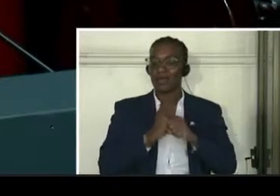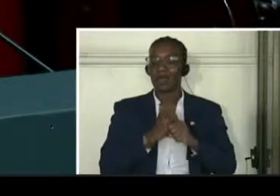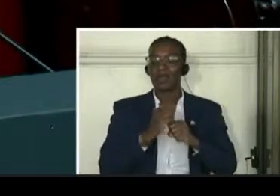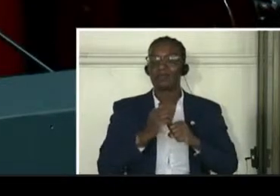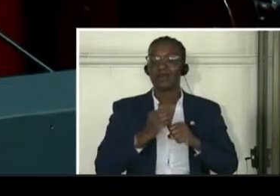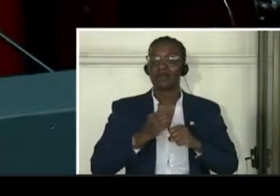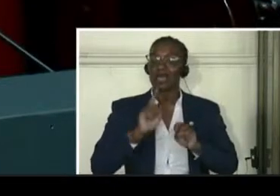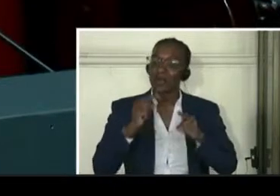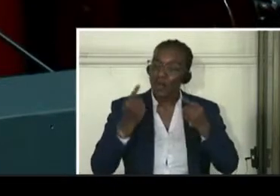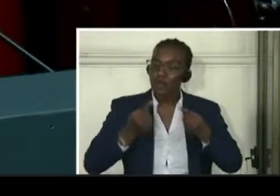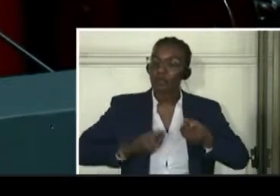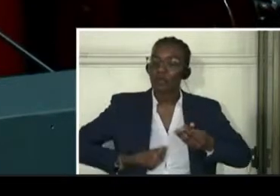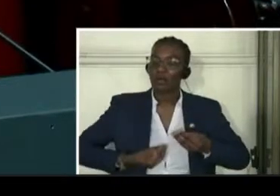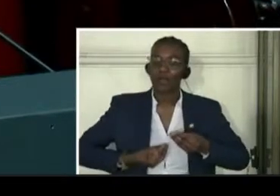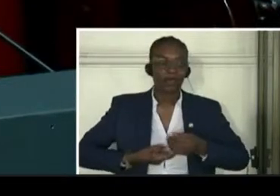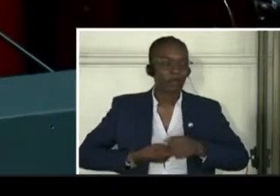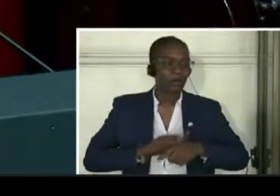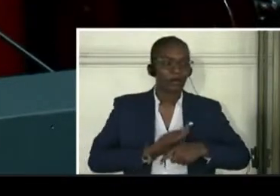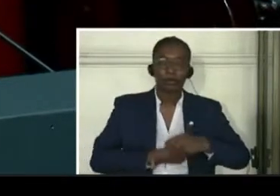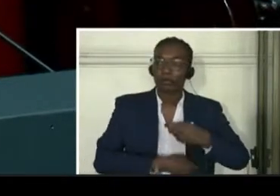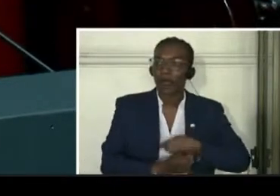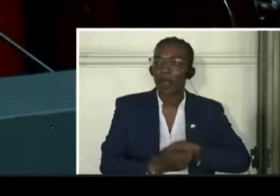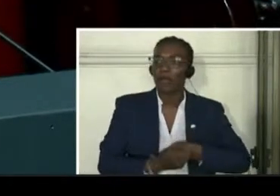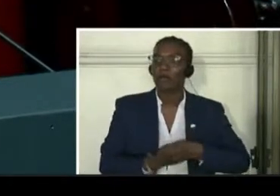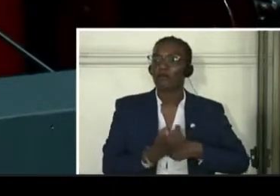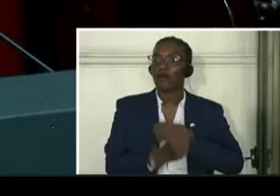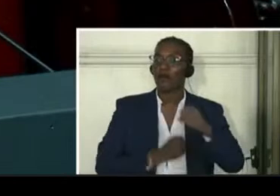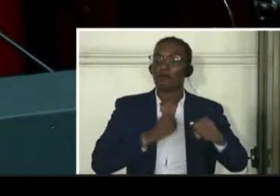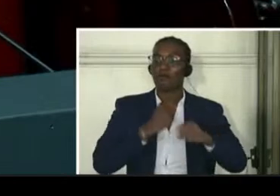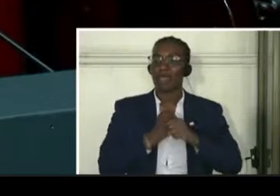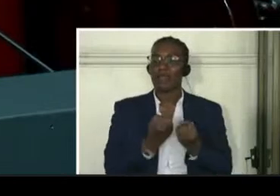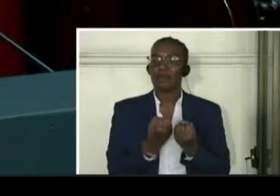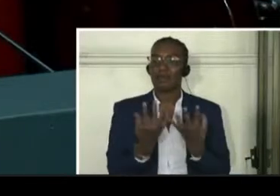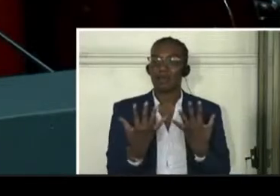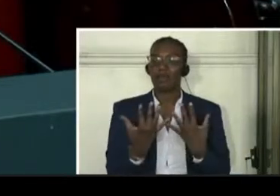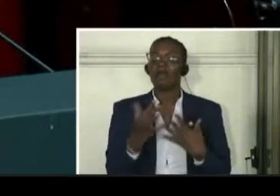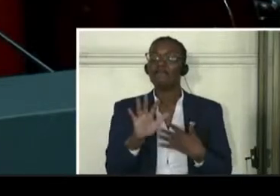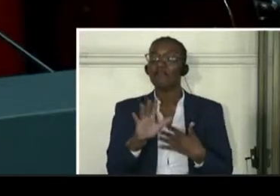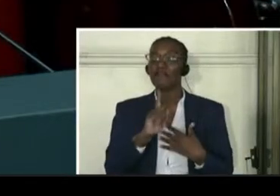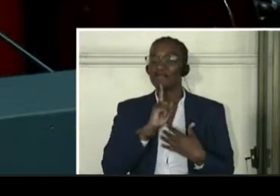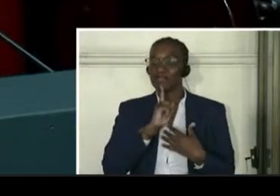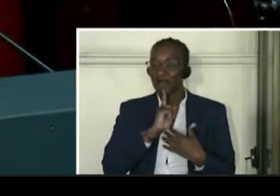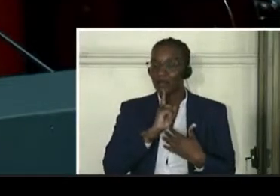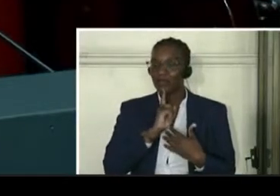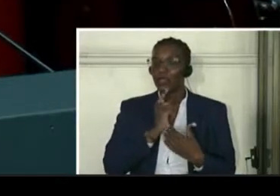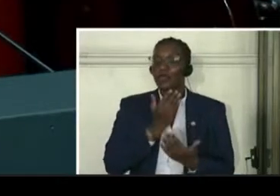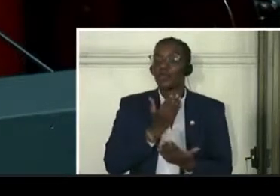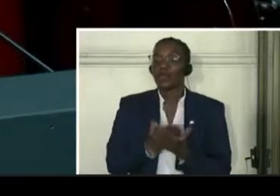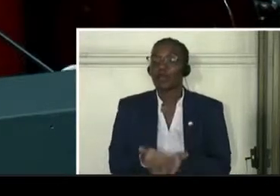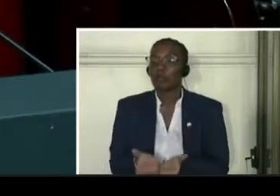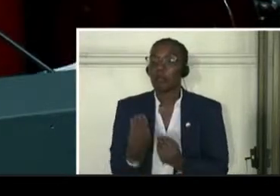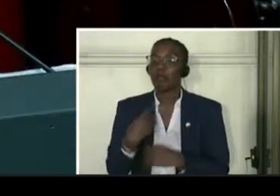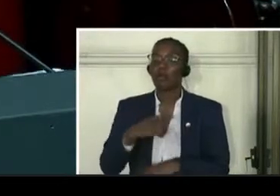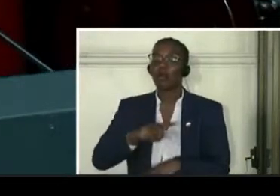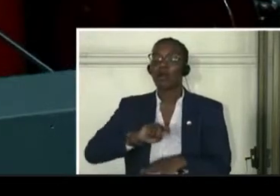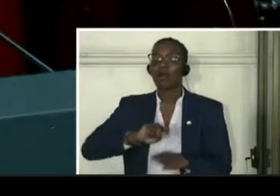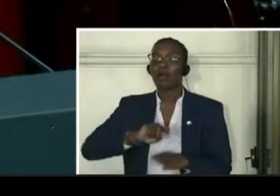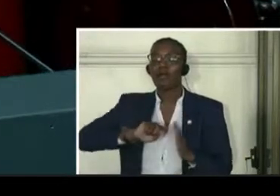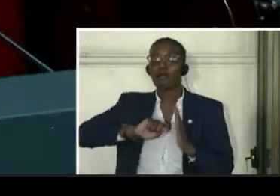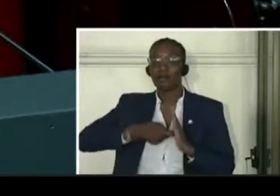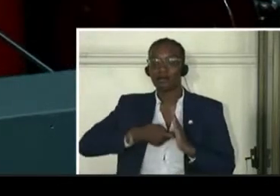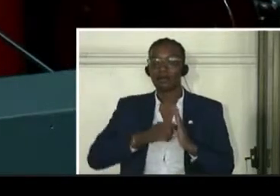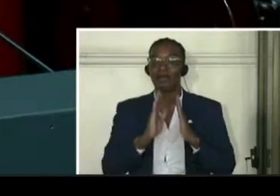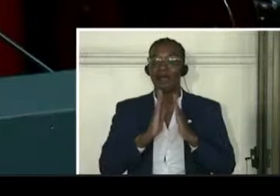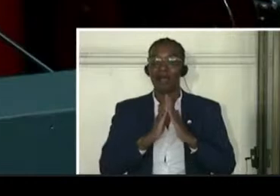to secure them a house. Word on the ground is that for 5,000 rand, you could get the keys to a